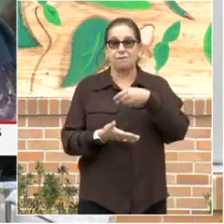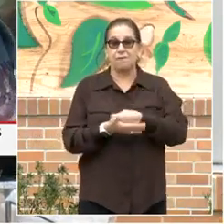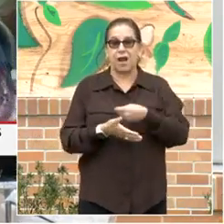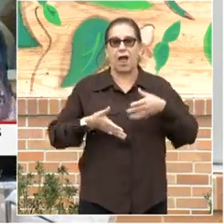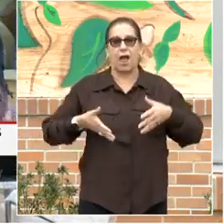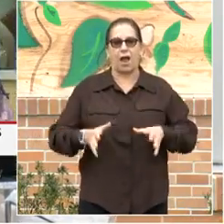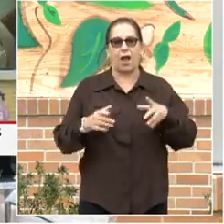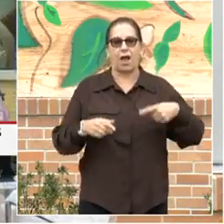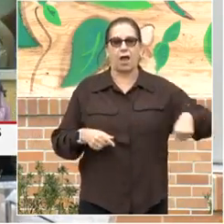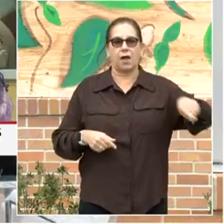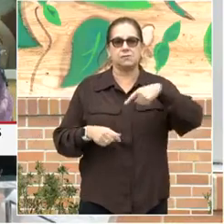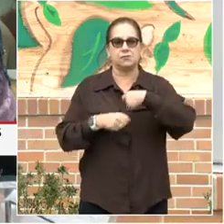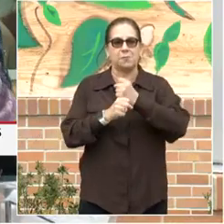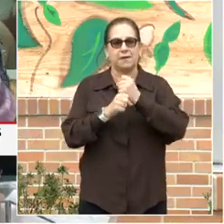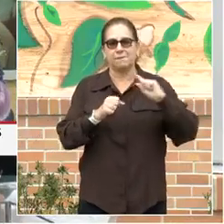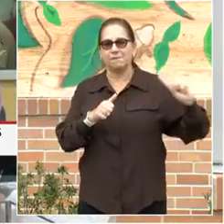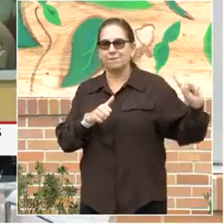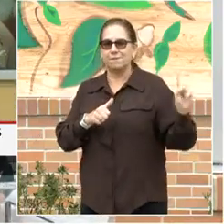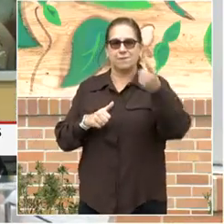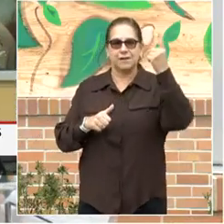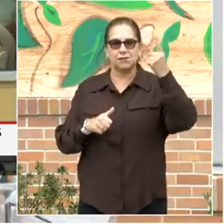to make the first grant of